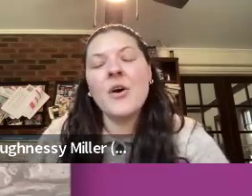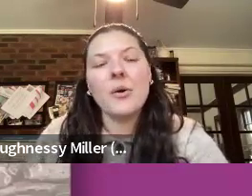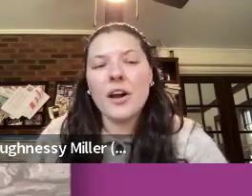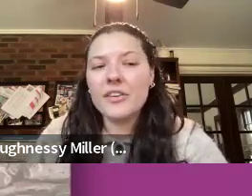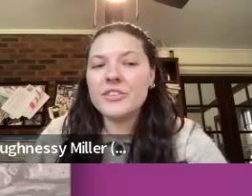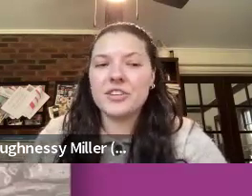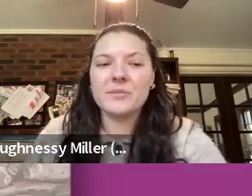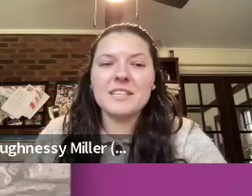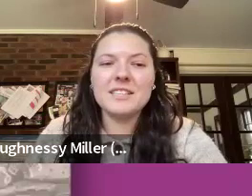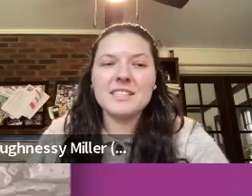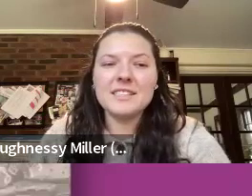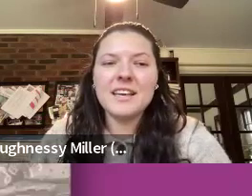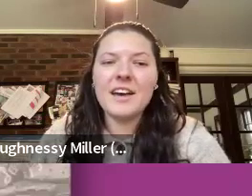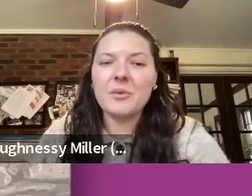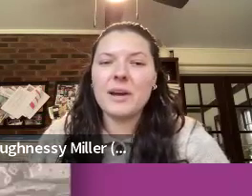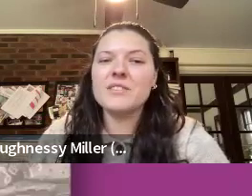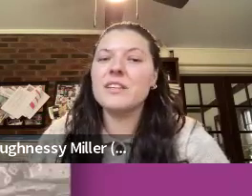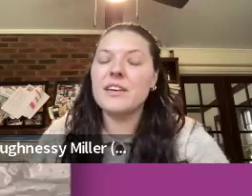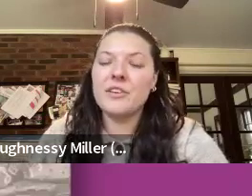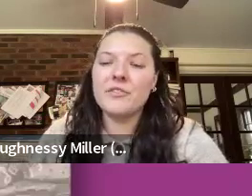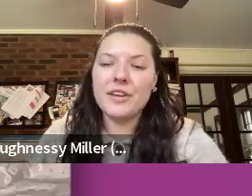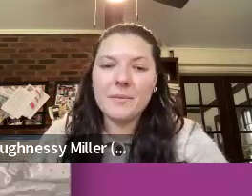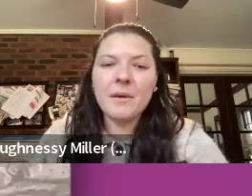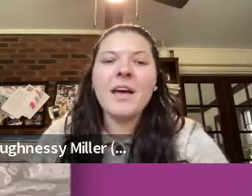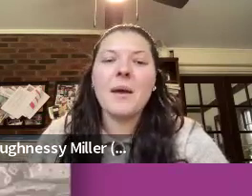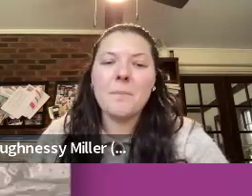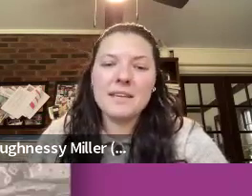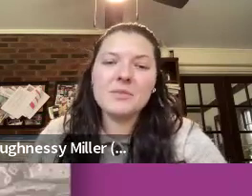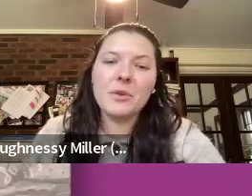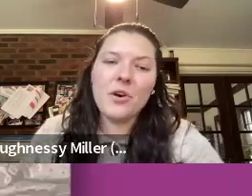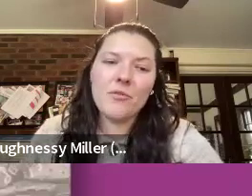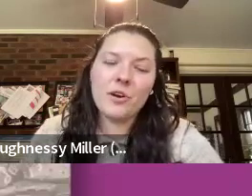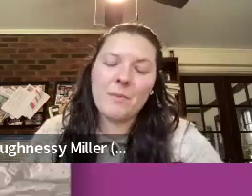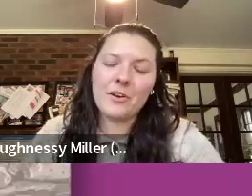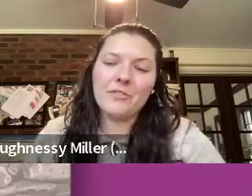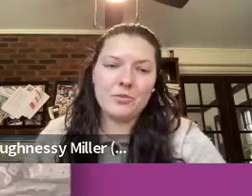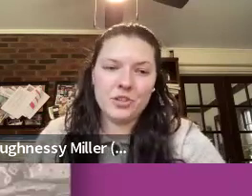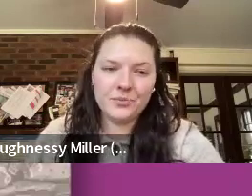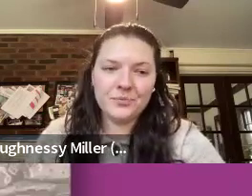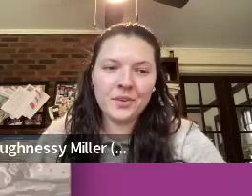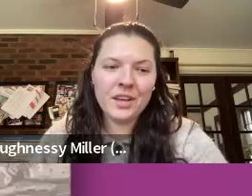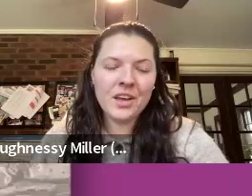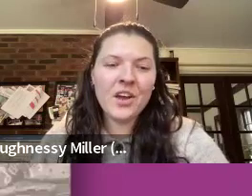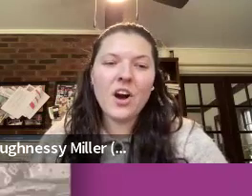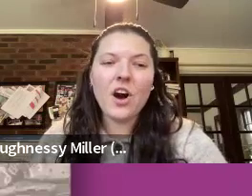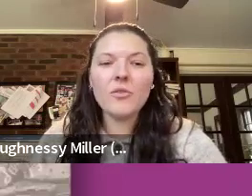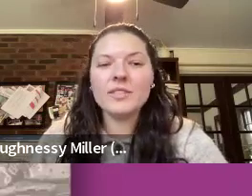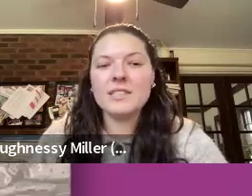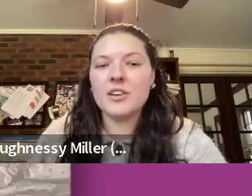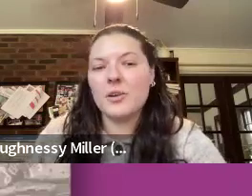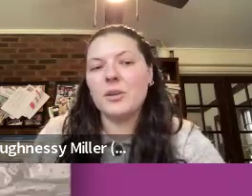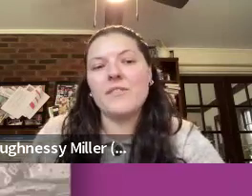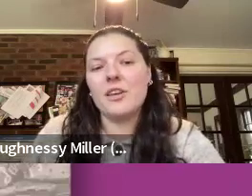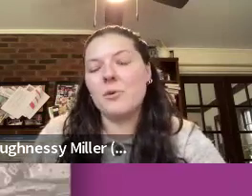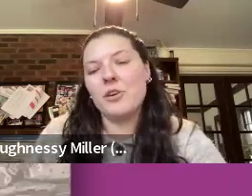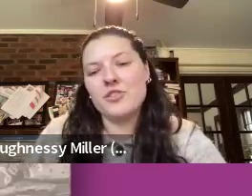ethnicity, or other circumstances, have the right to live in freedom and peace with hope for a better future. All voices